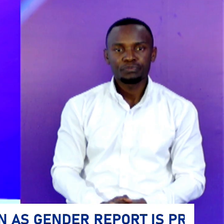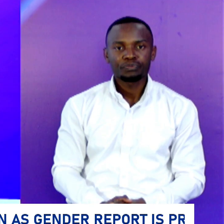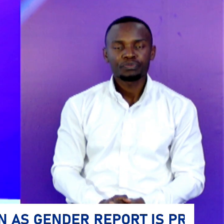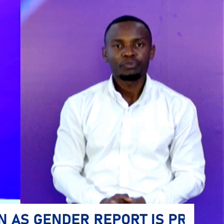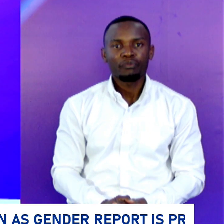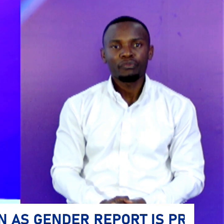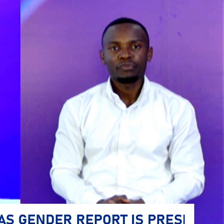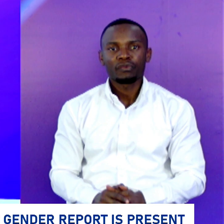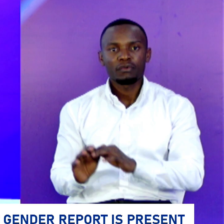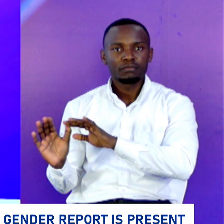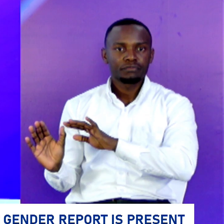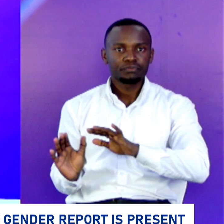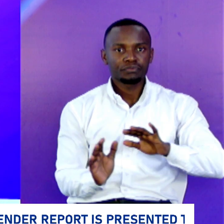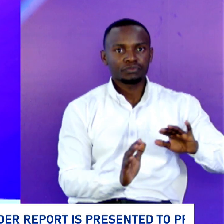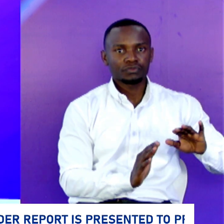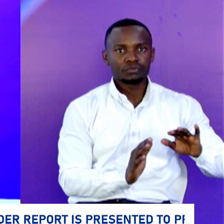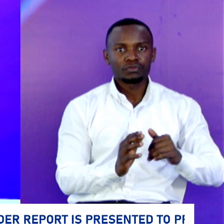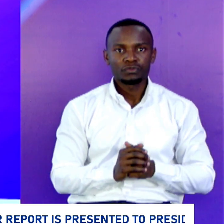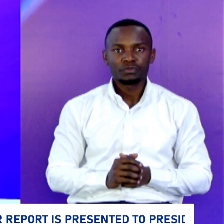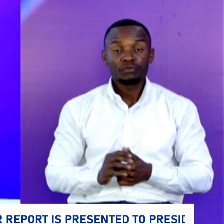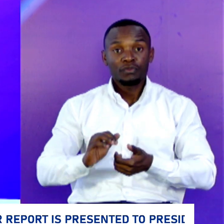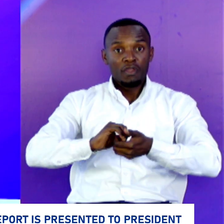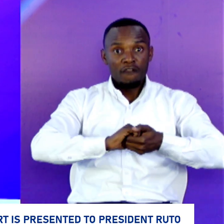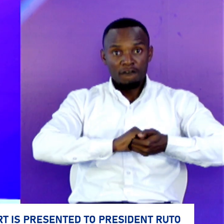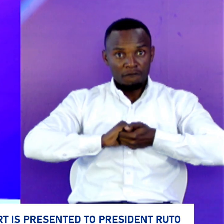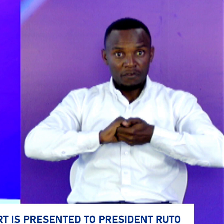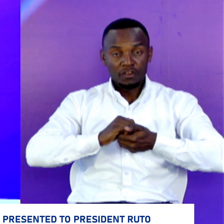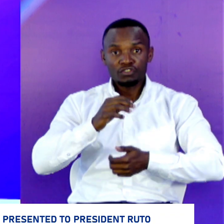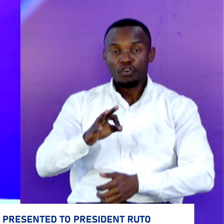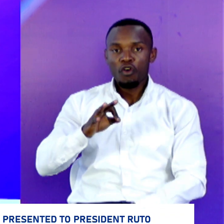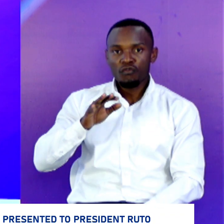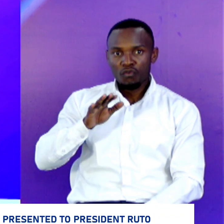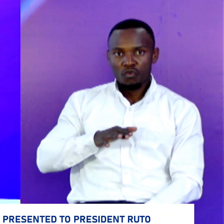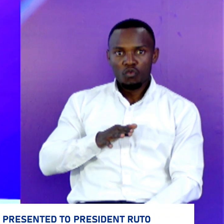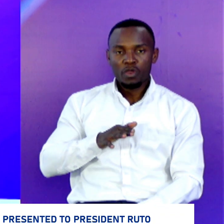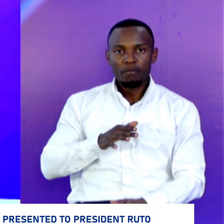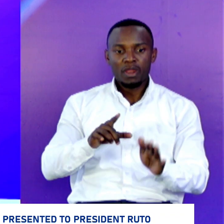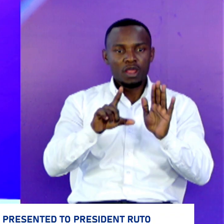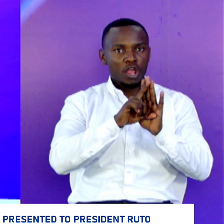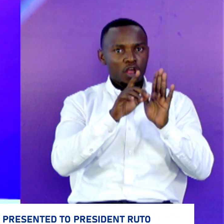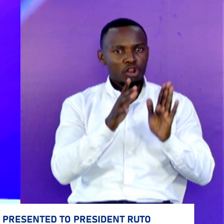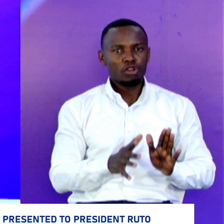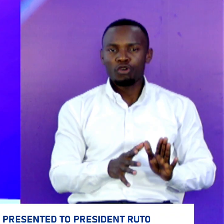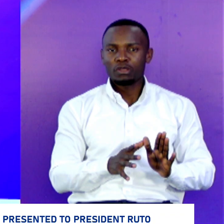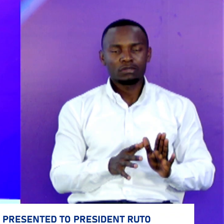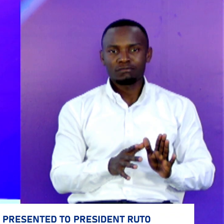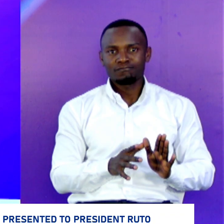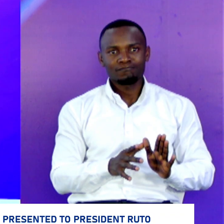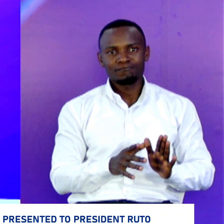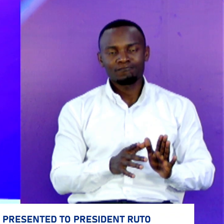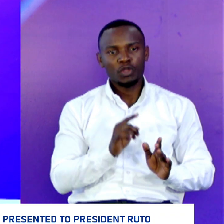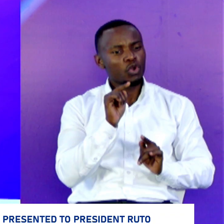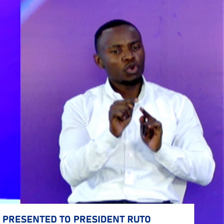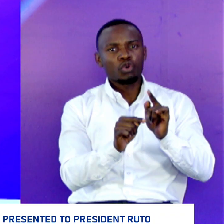Moving on, the Federation of Women Lawyers, that's Fida, has condemned the rising cases